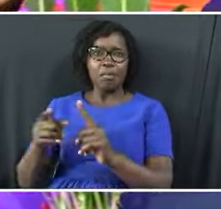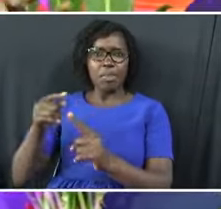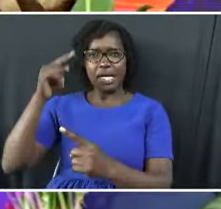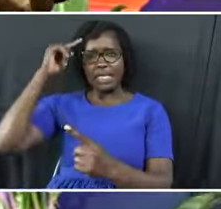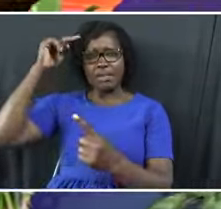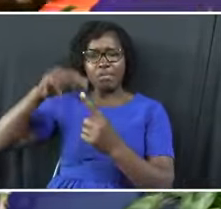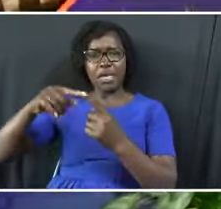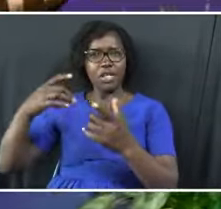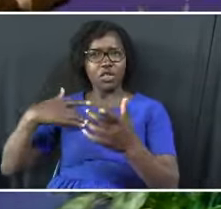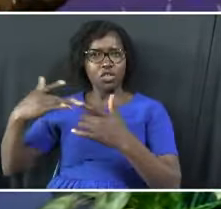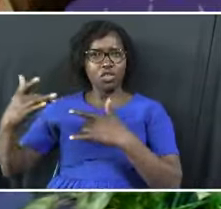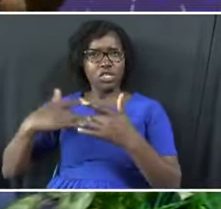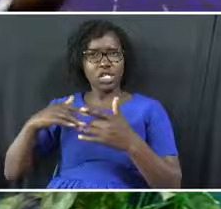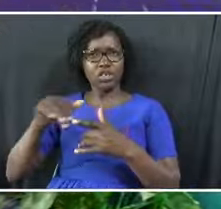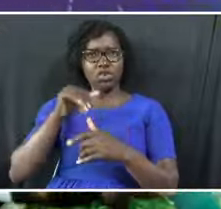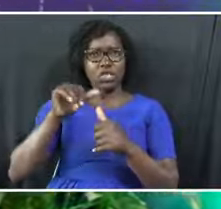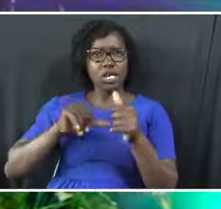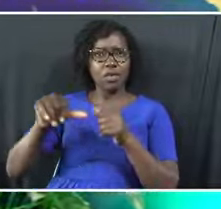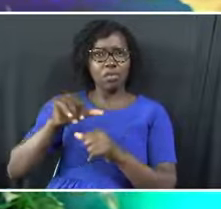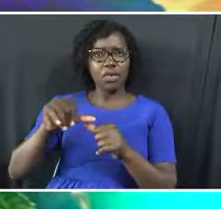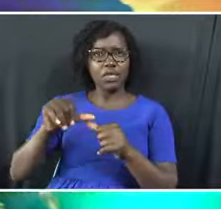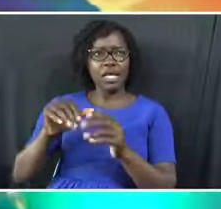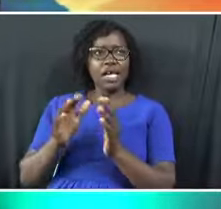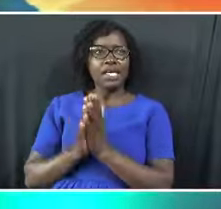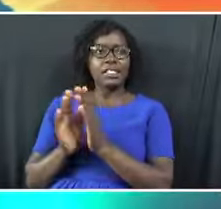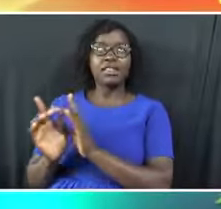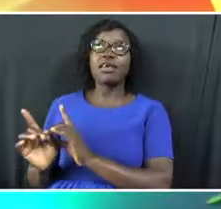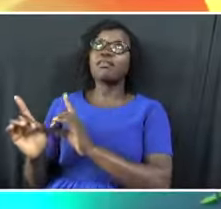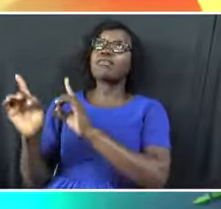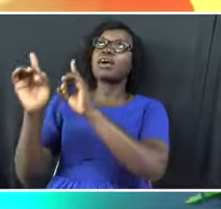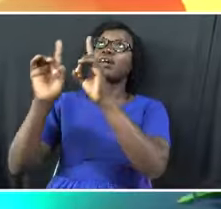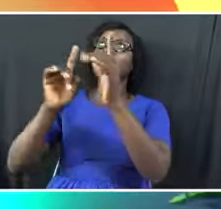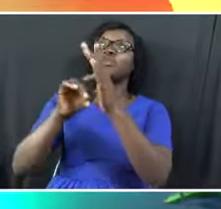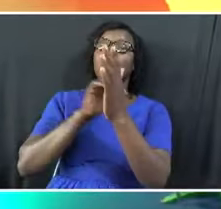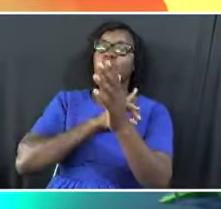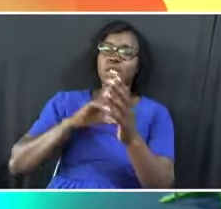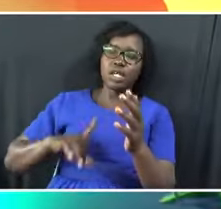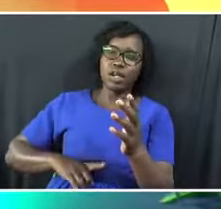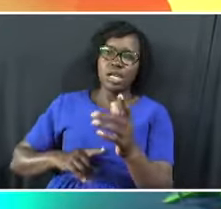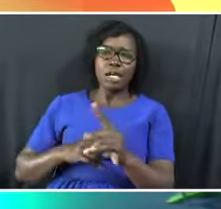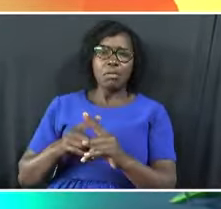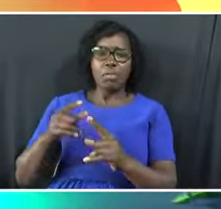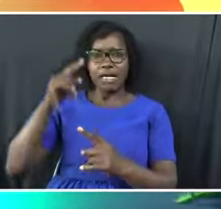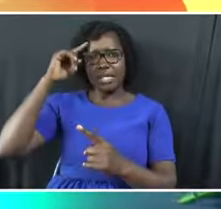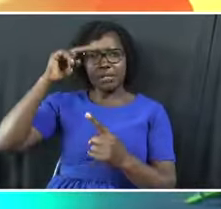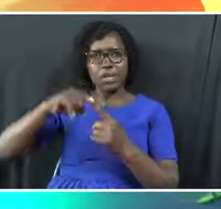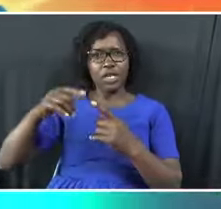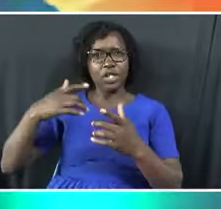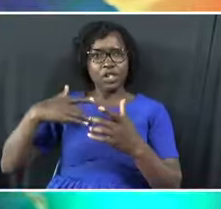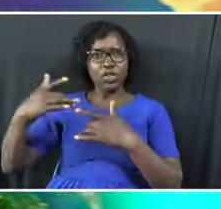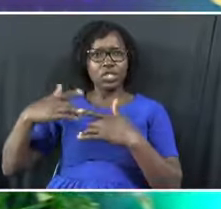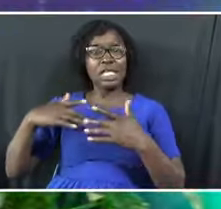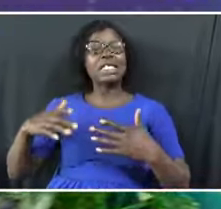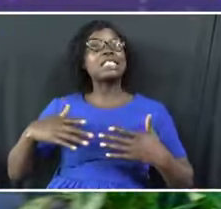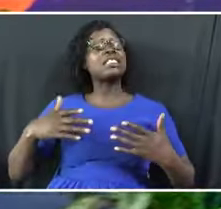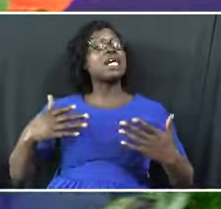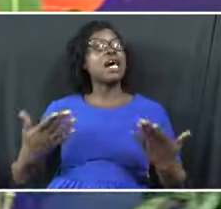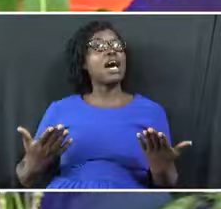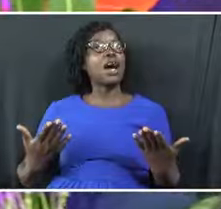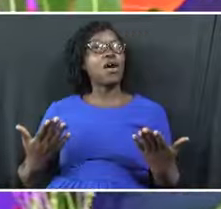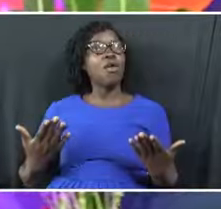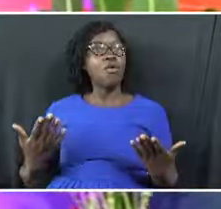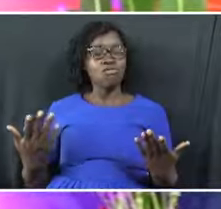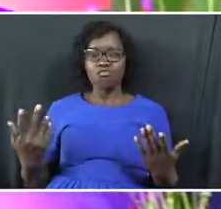is not about the coming to the Lord, but my main concern here is how do